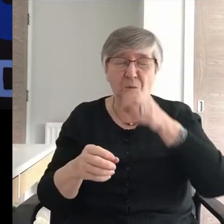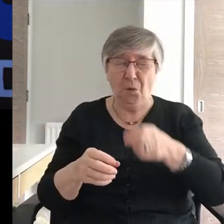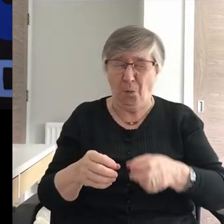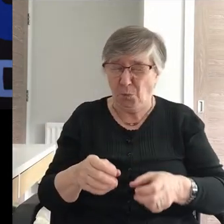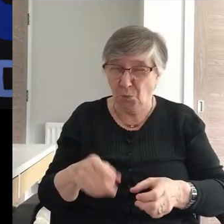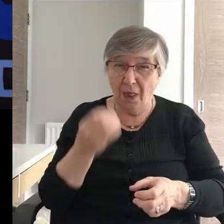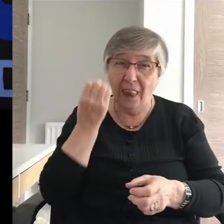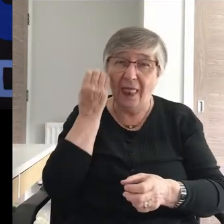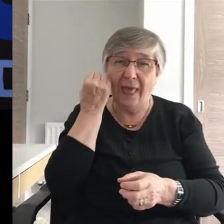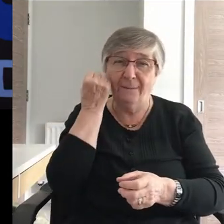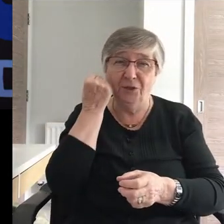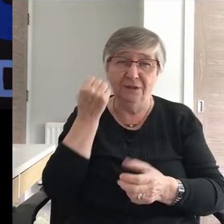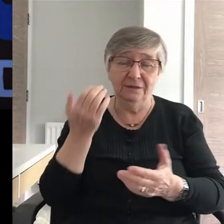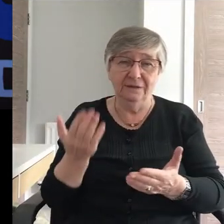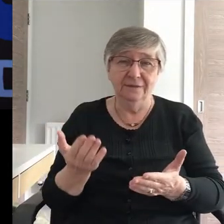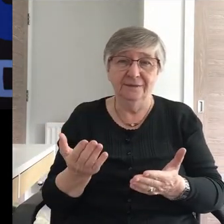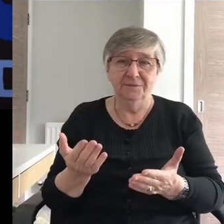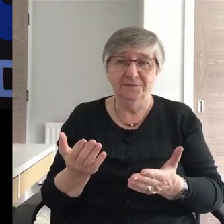was lemon.